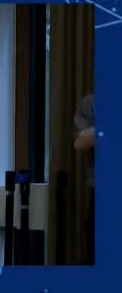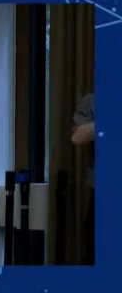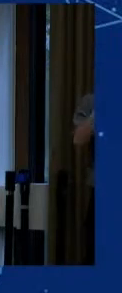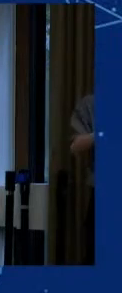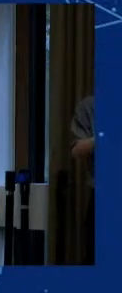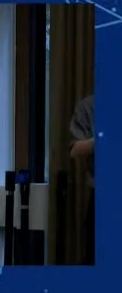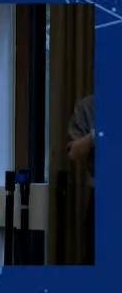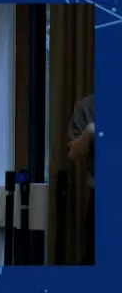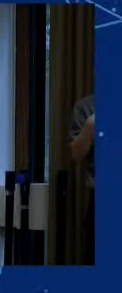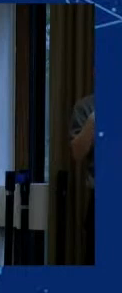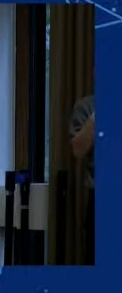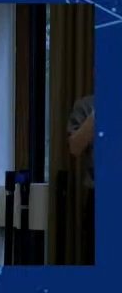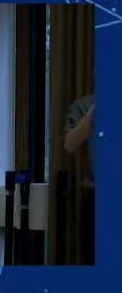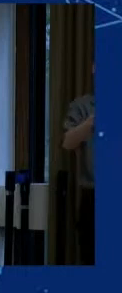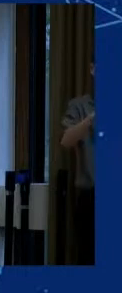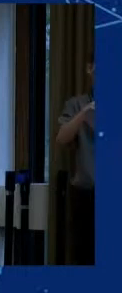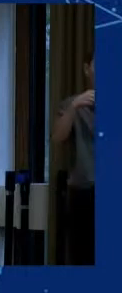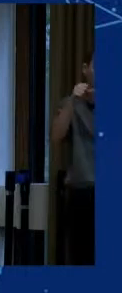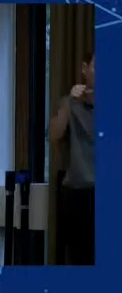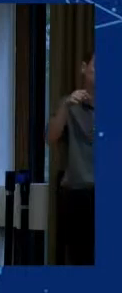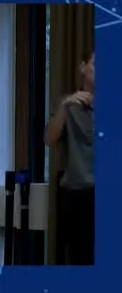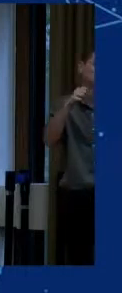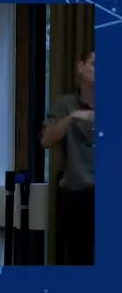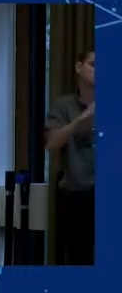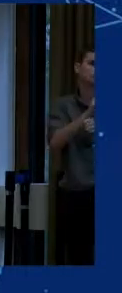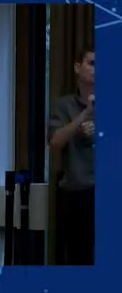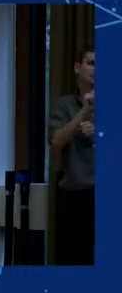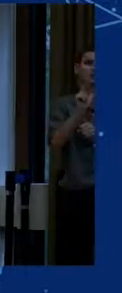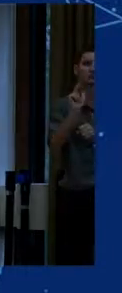in 2023, which is really exciting.